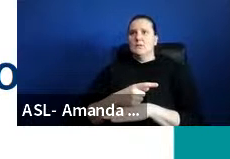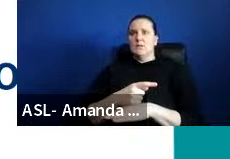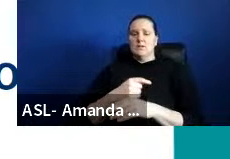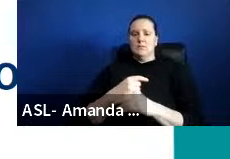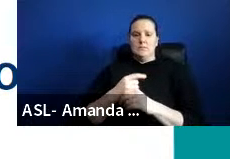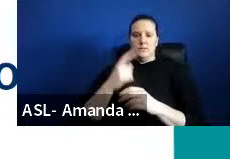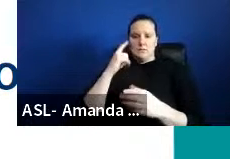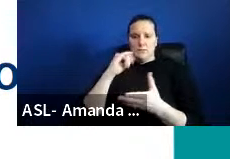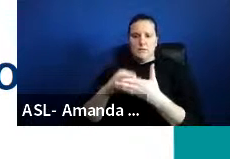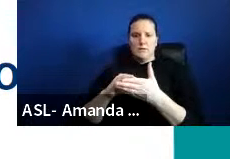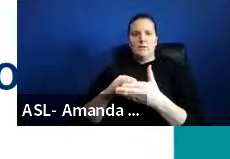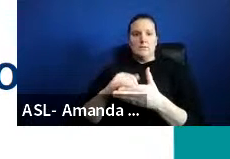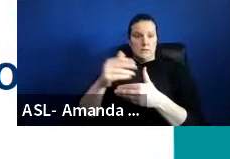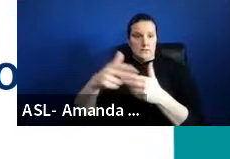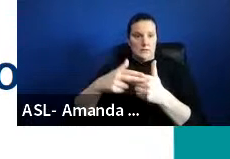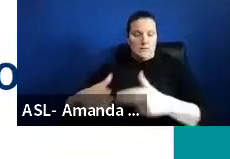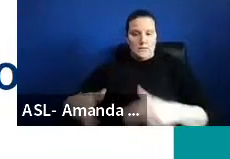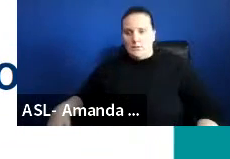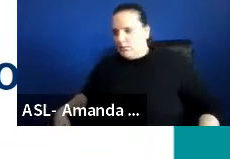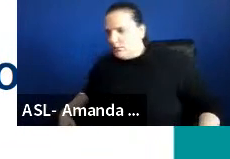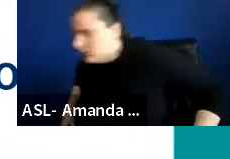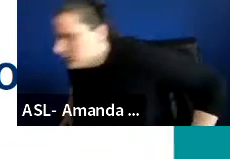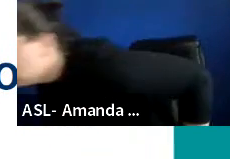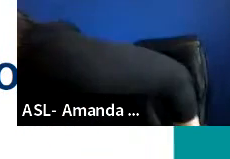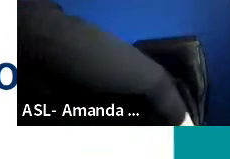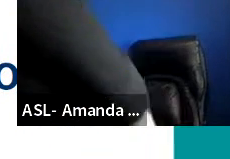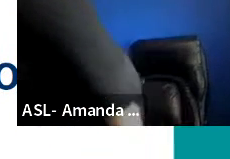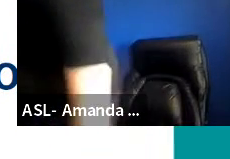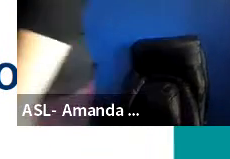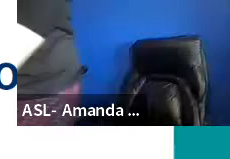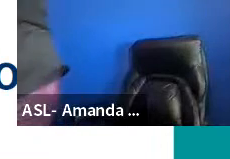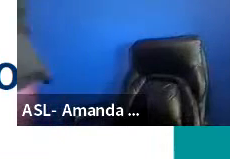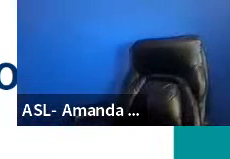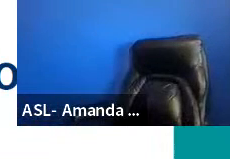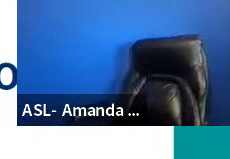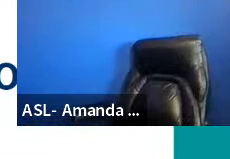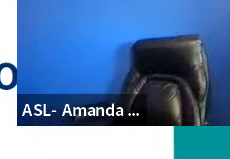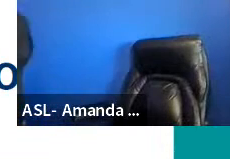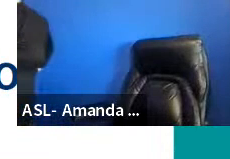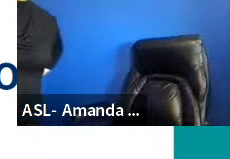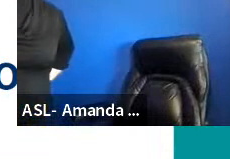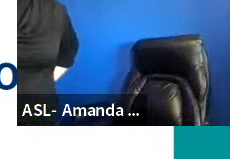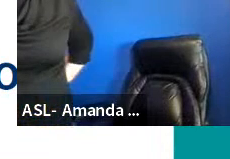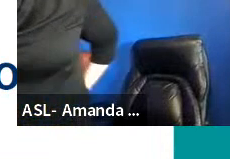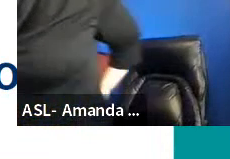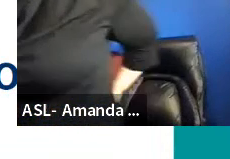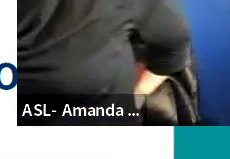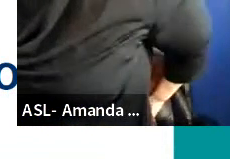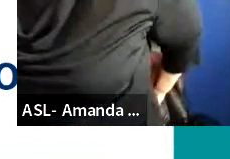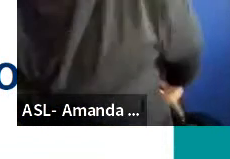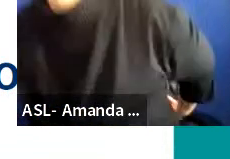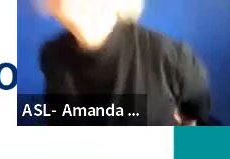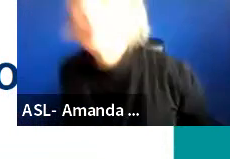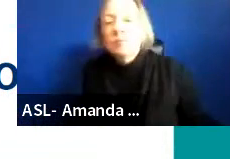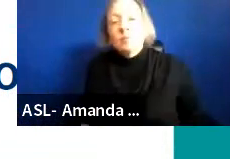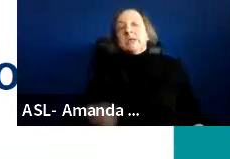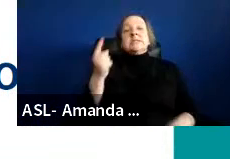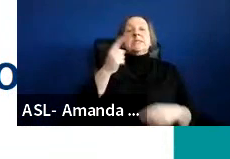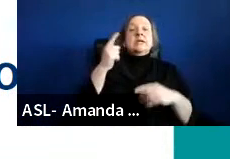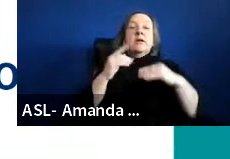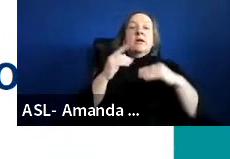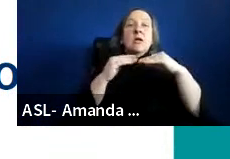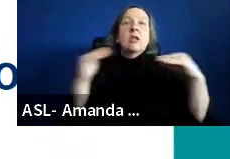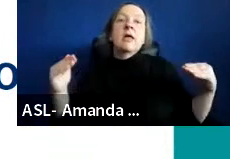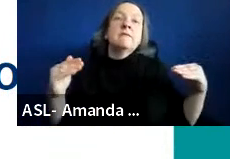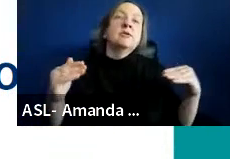Next slide, please. This is the single level bridge configuration. Again, extra dose like we saw